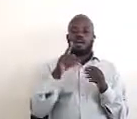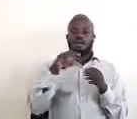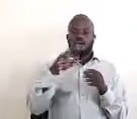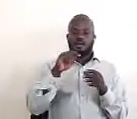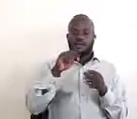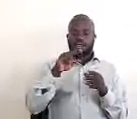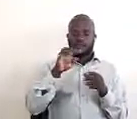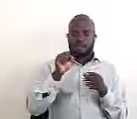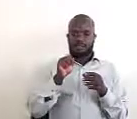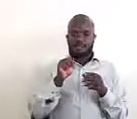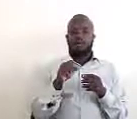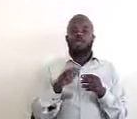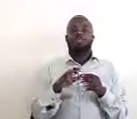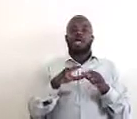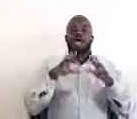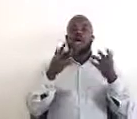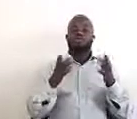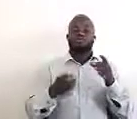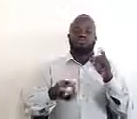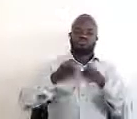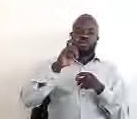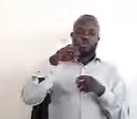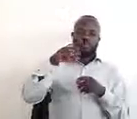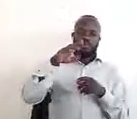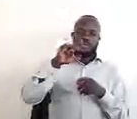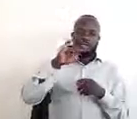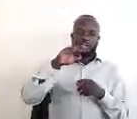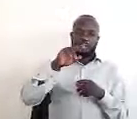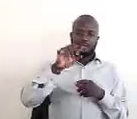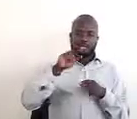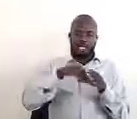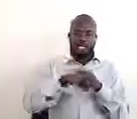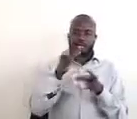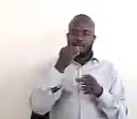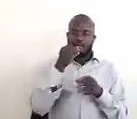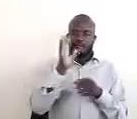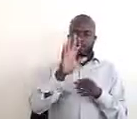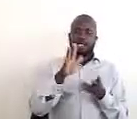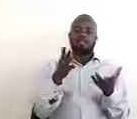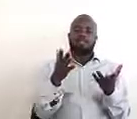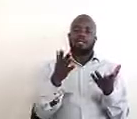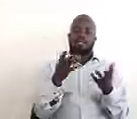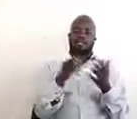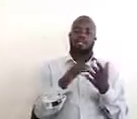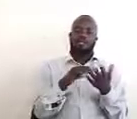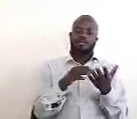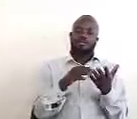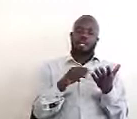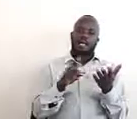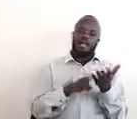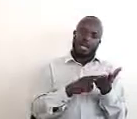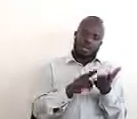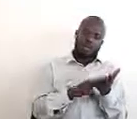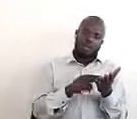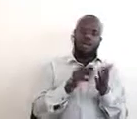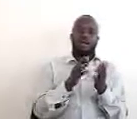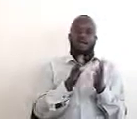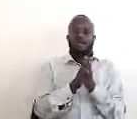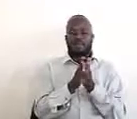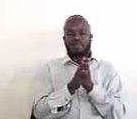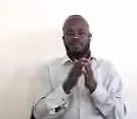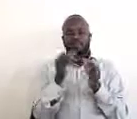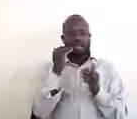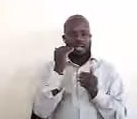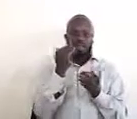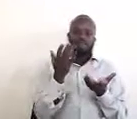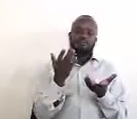protein. Here are a few tips for increasing protein in your diet. Add beans to soups and salads. Spread nut